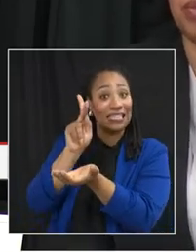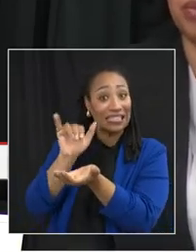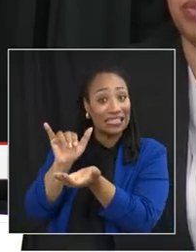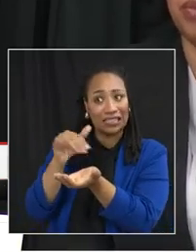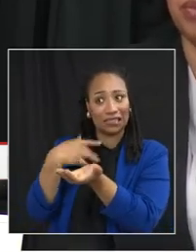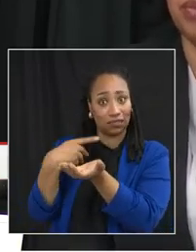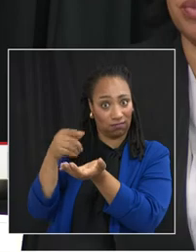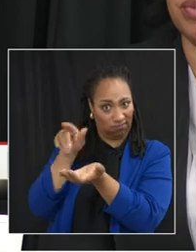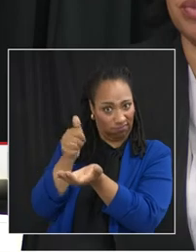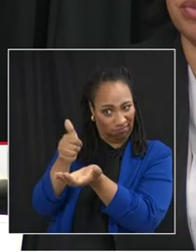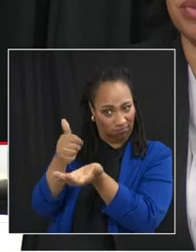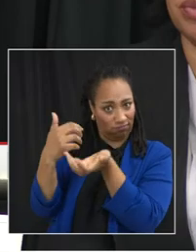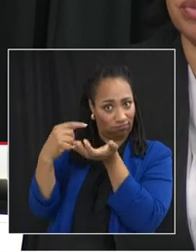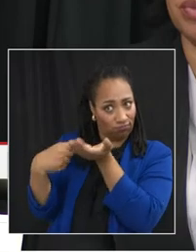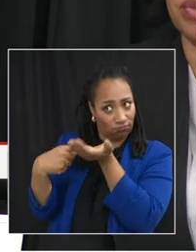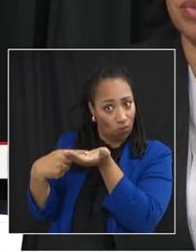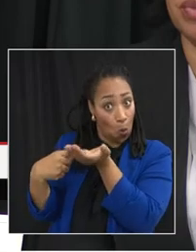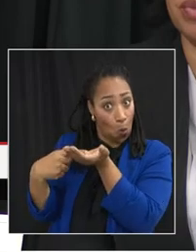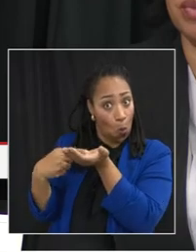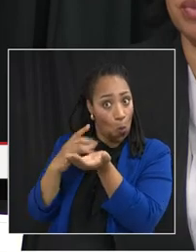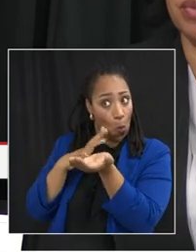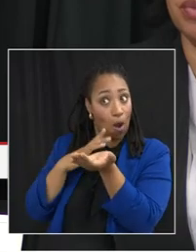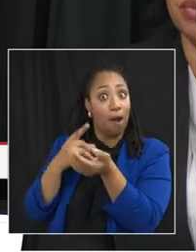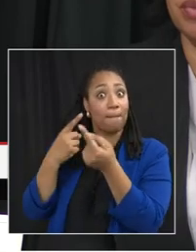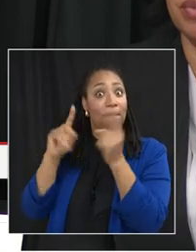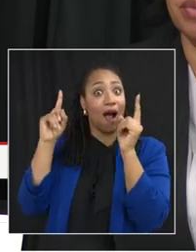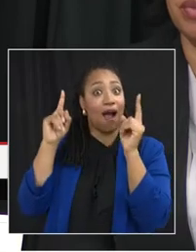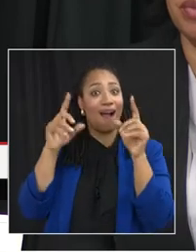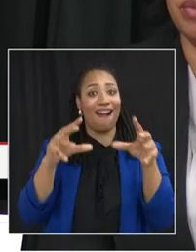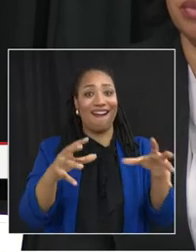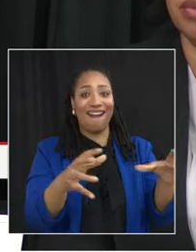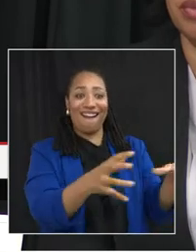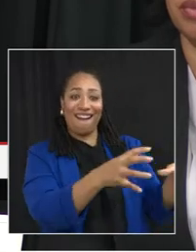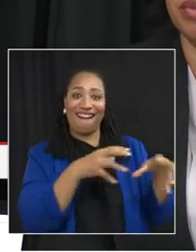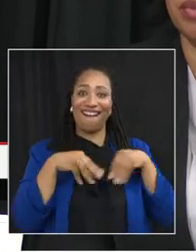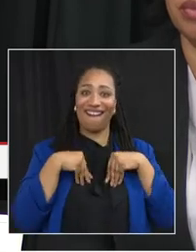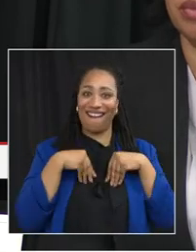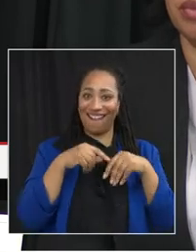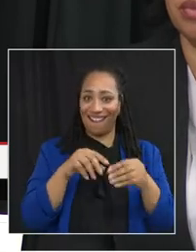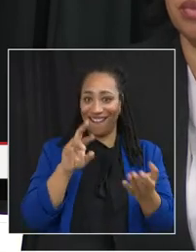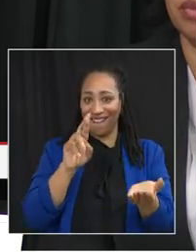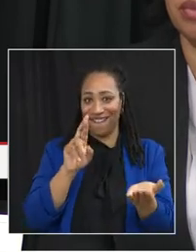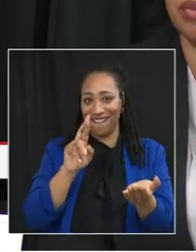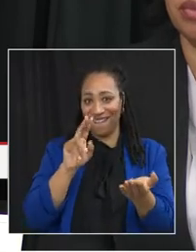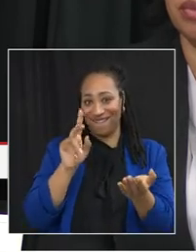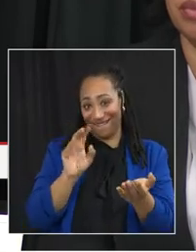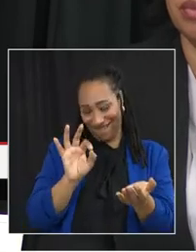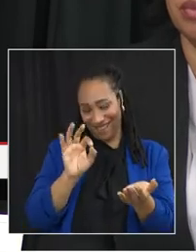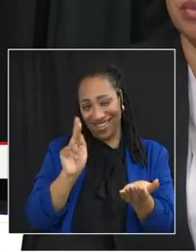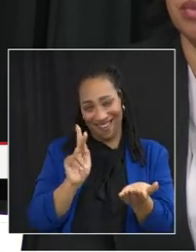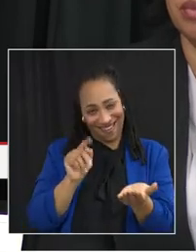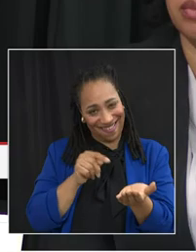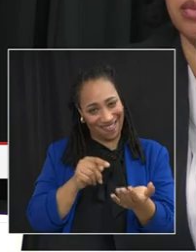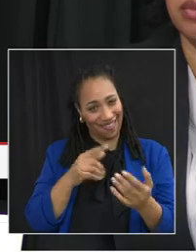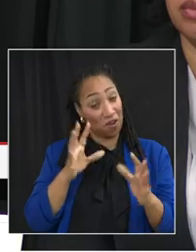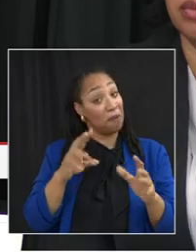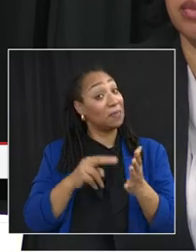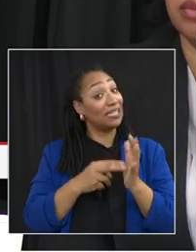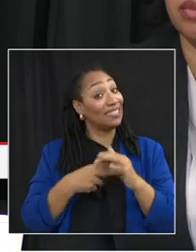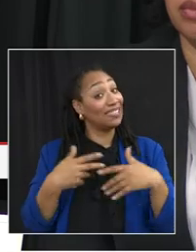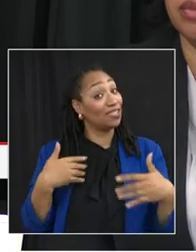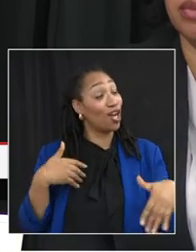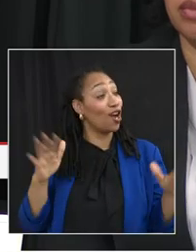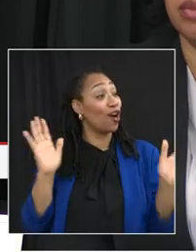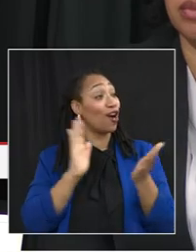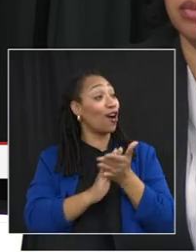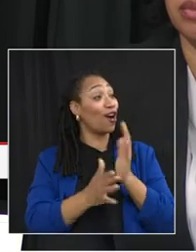tell you. It has my focus. I'm focused on it. We're going to work hard. Our self-determination is the most